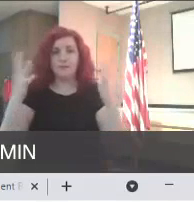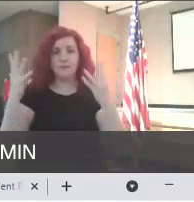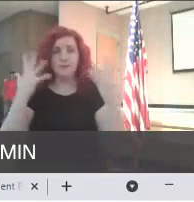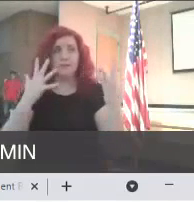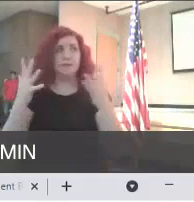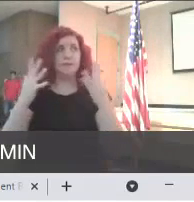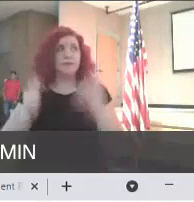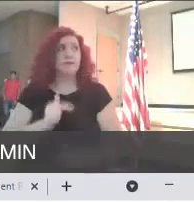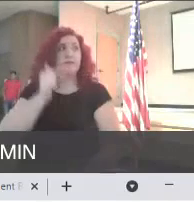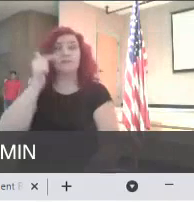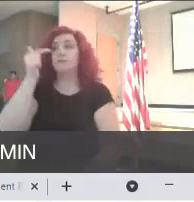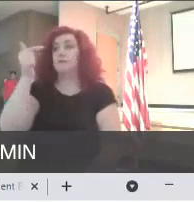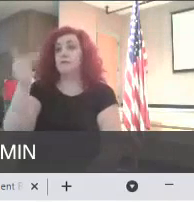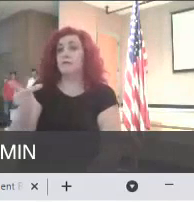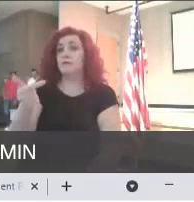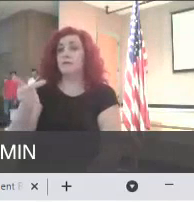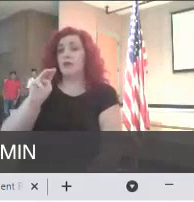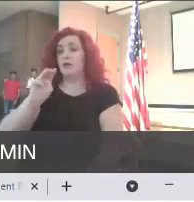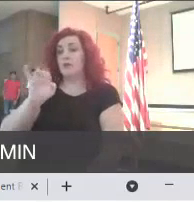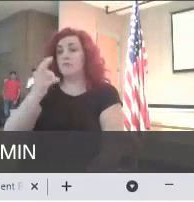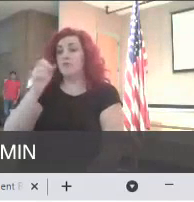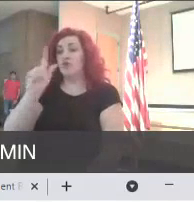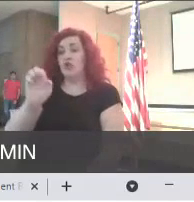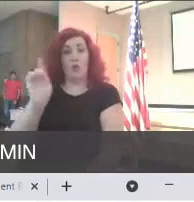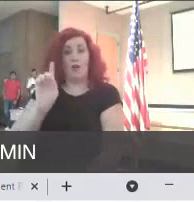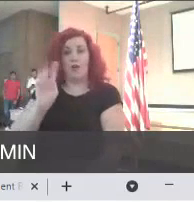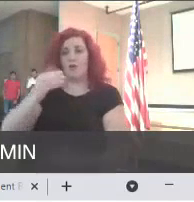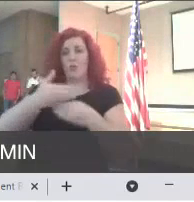And I'm going to hand it off to Michelle over in Window Rock.